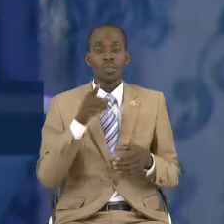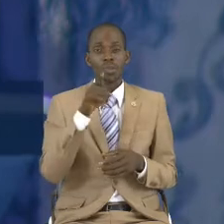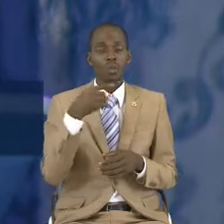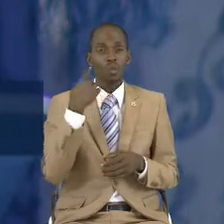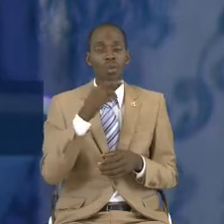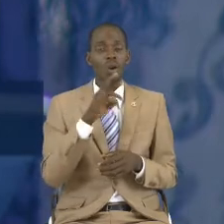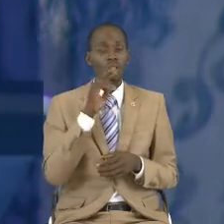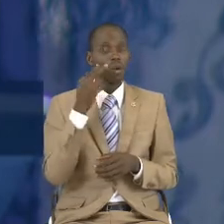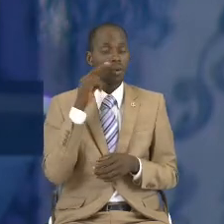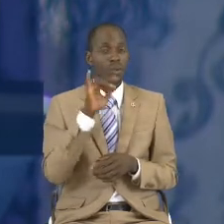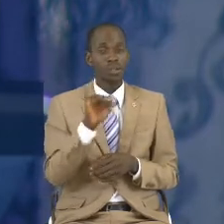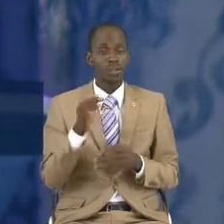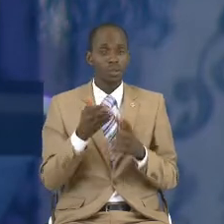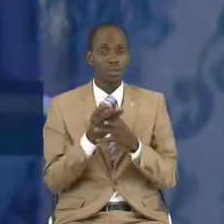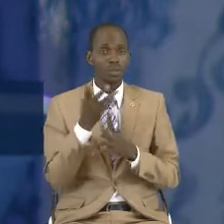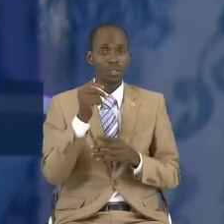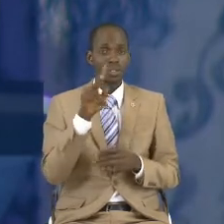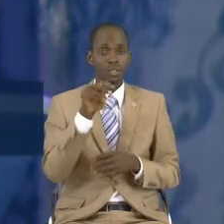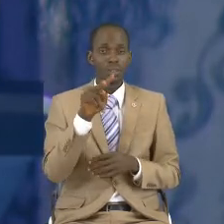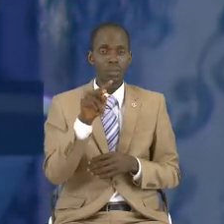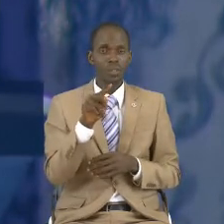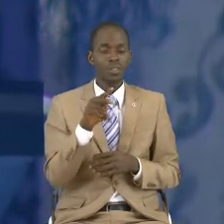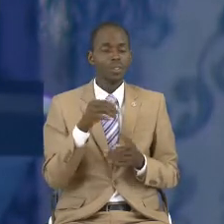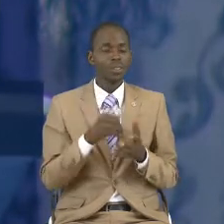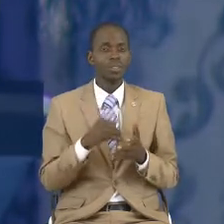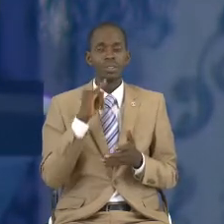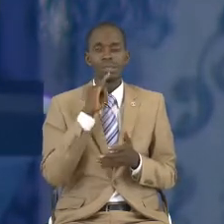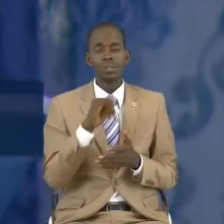is the best decision you can make in life